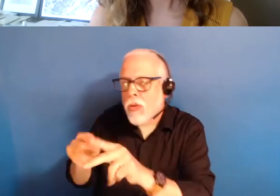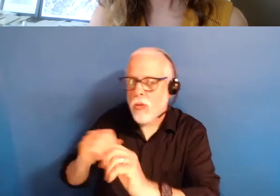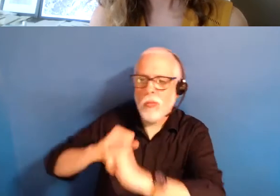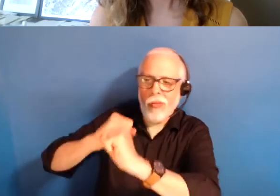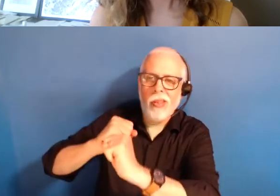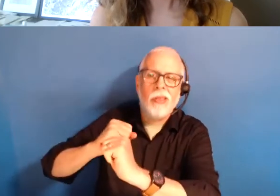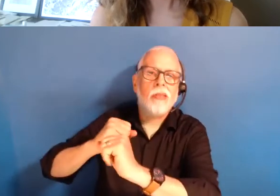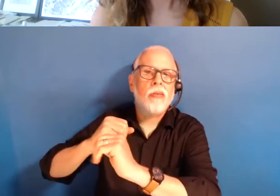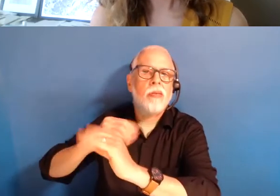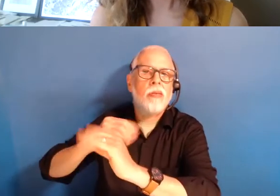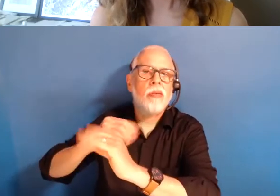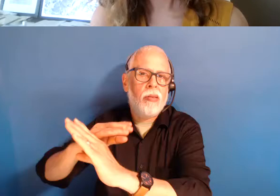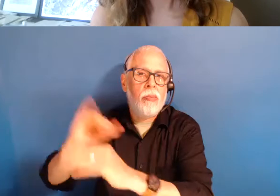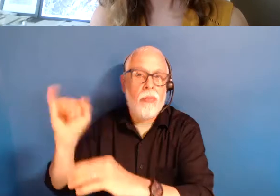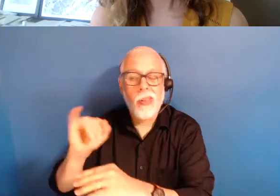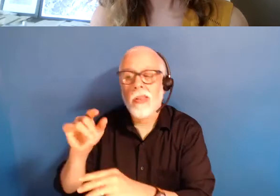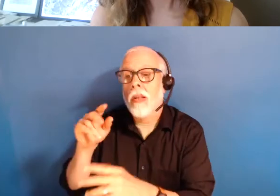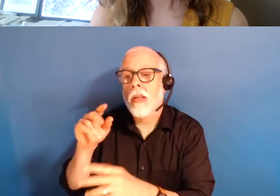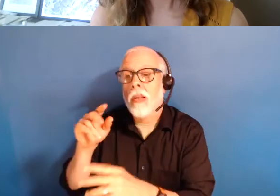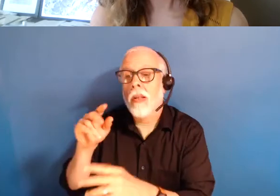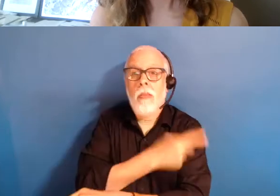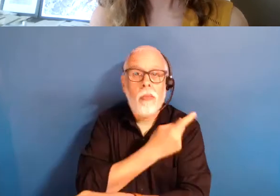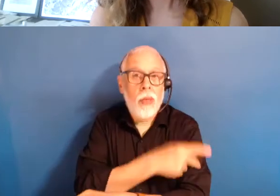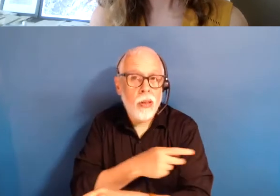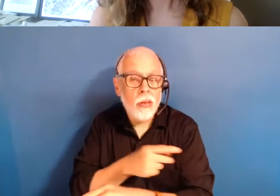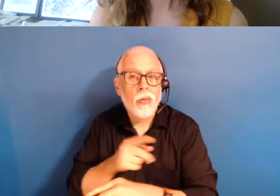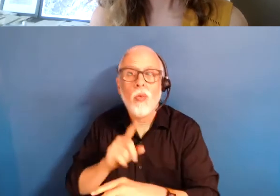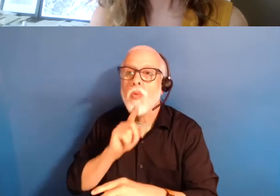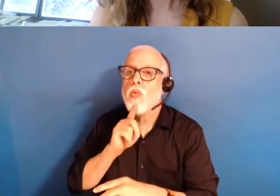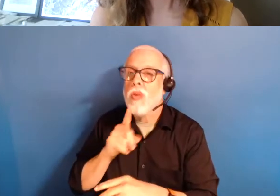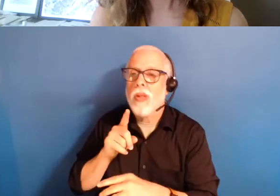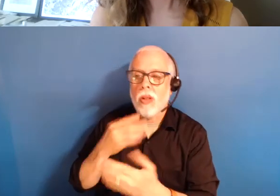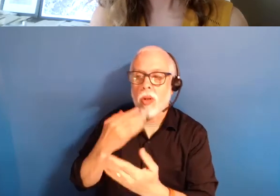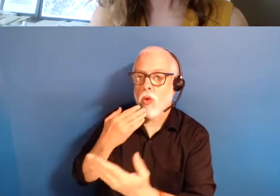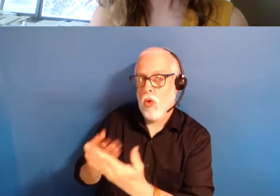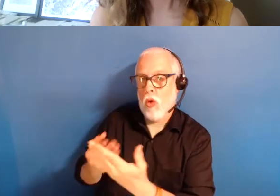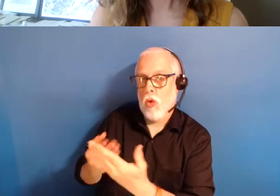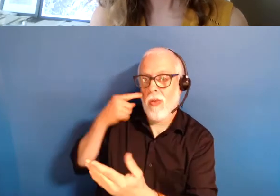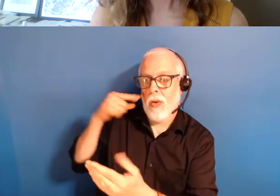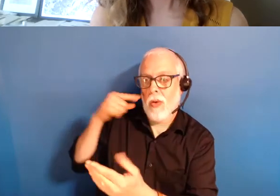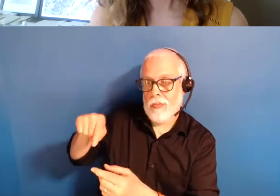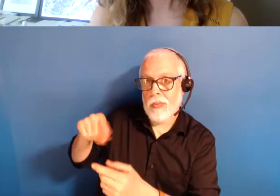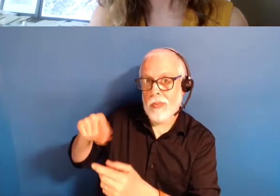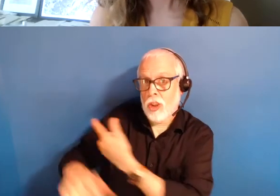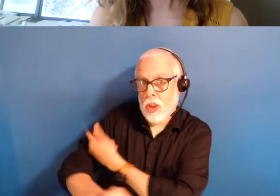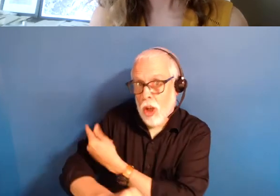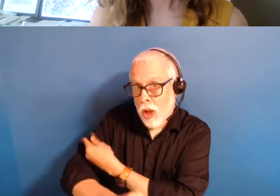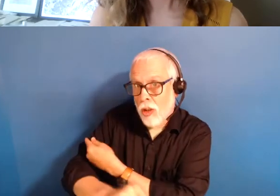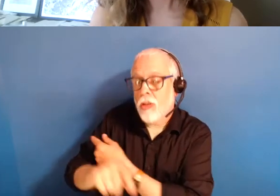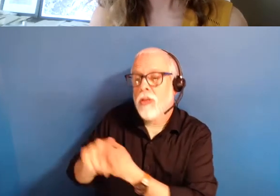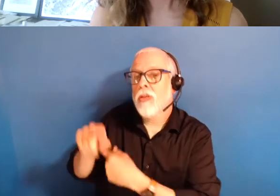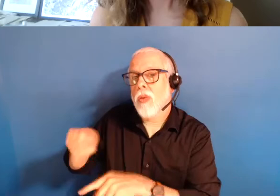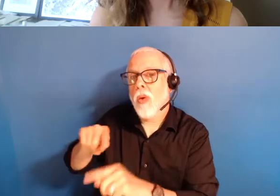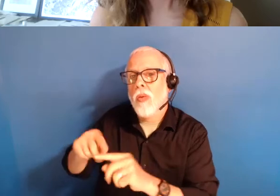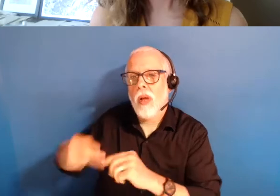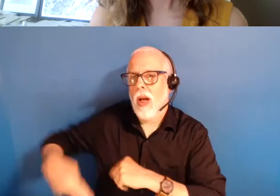infections. The patients who really should be considered for these injections are those at